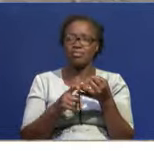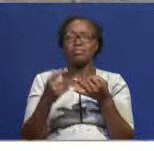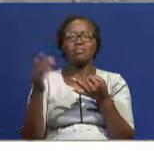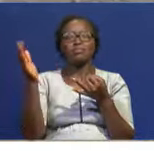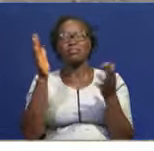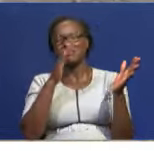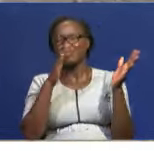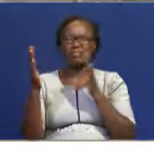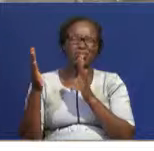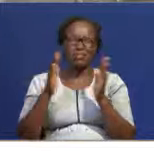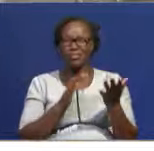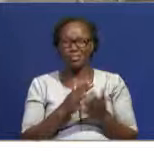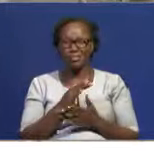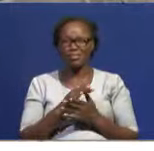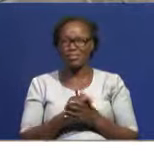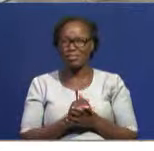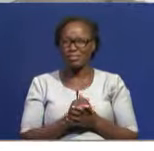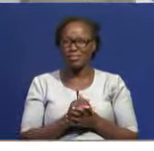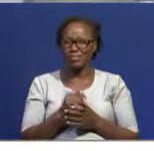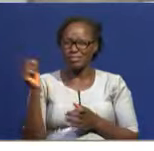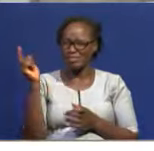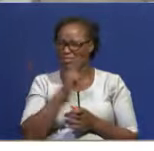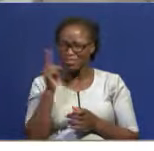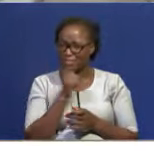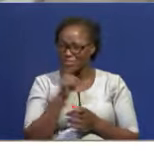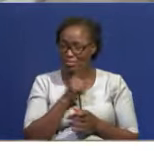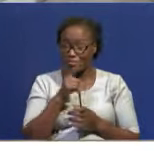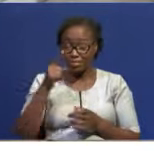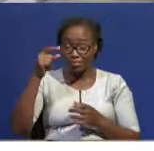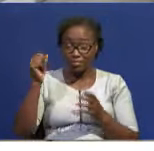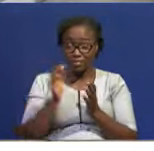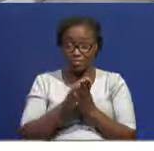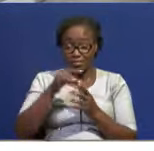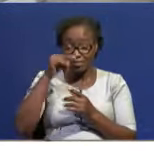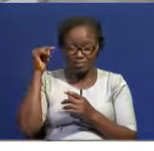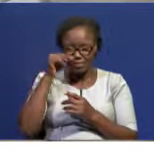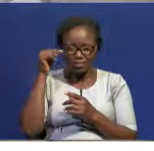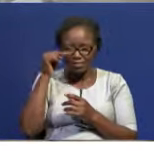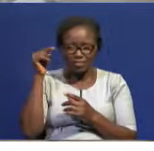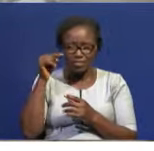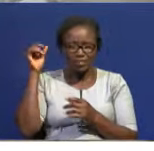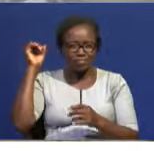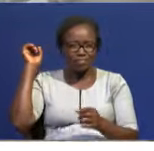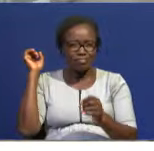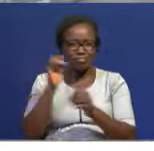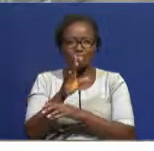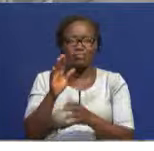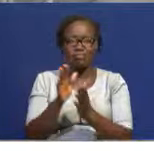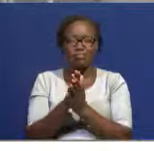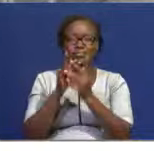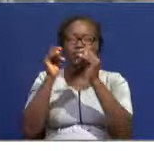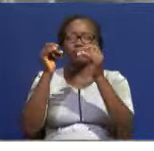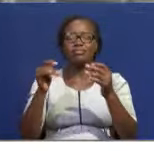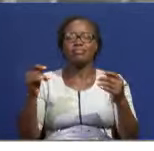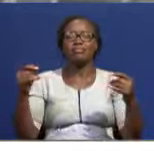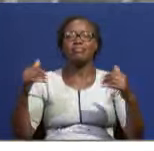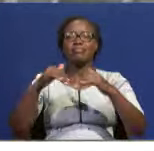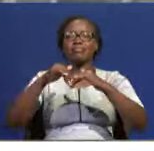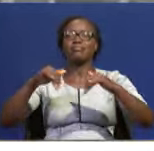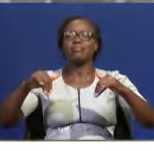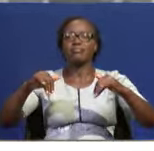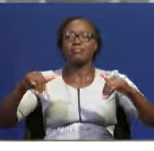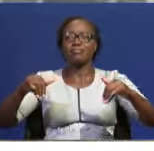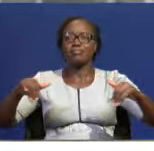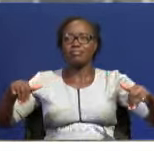is still, pepperish because of the tear gas that was lobbed against the demonstrators to dissuade the demos yesterday.